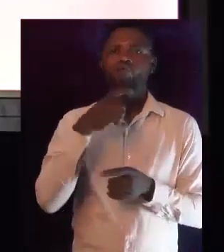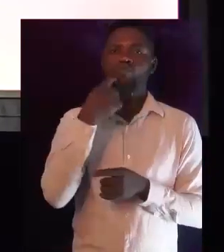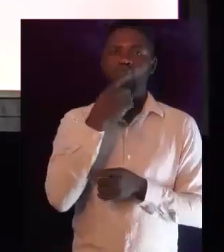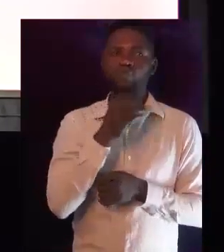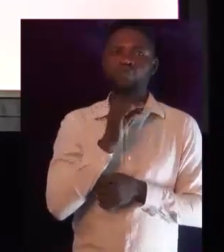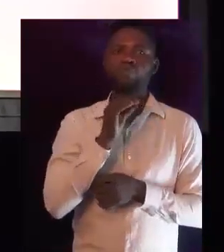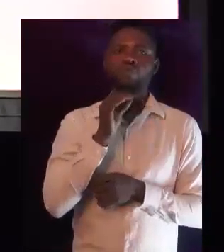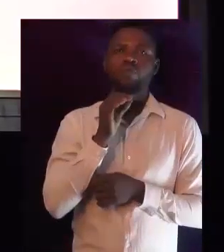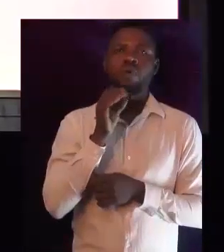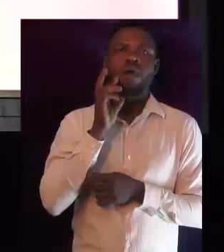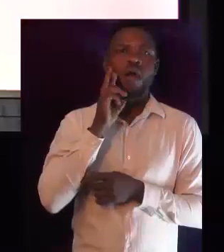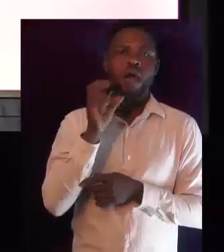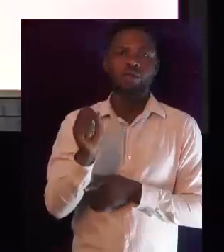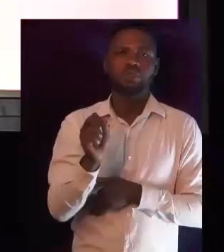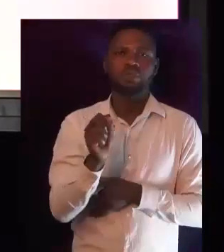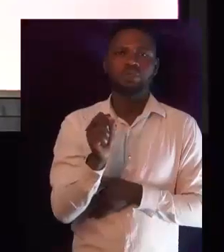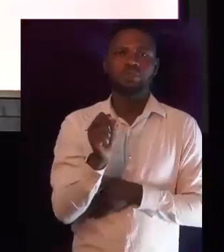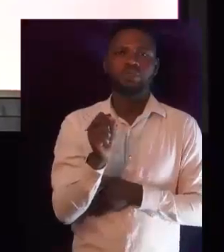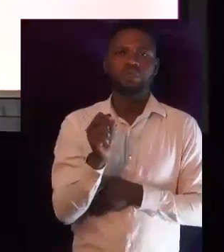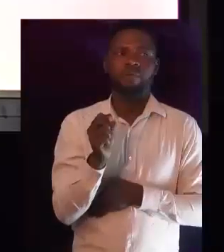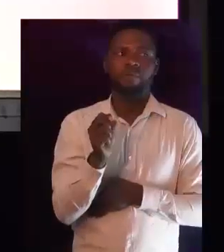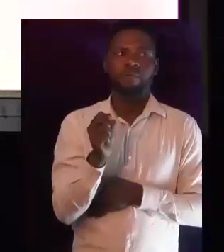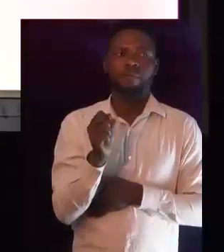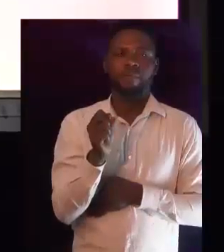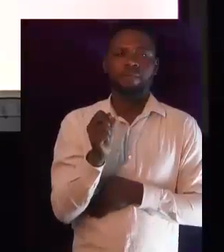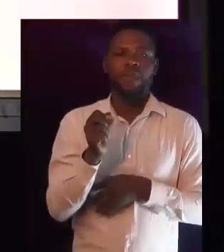or who has.